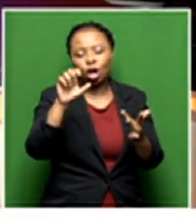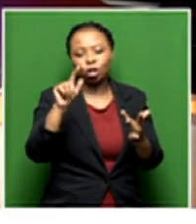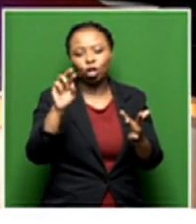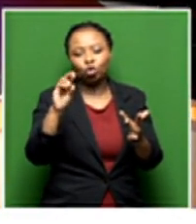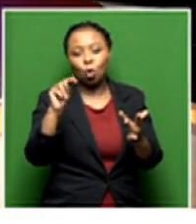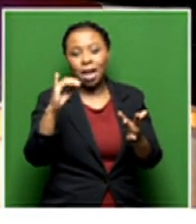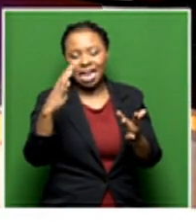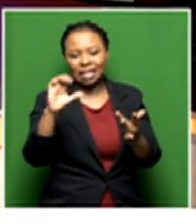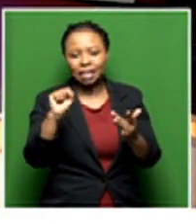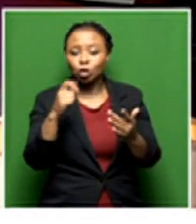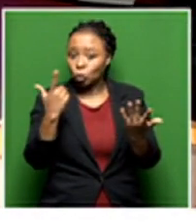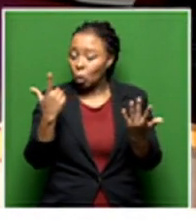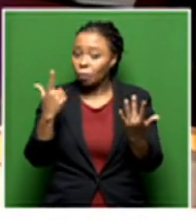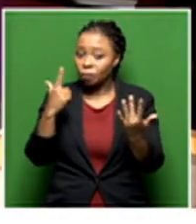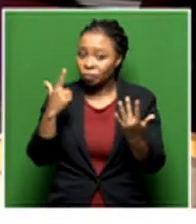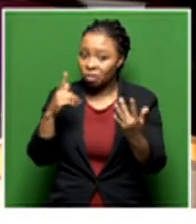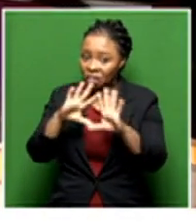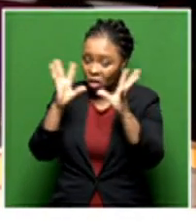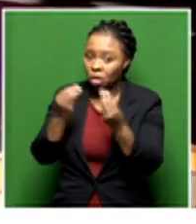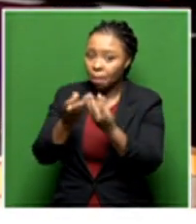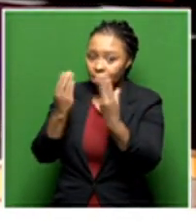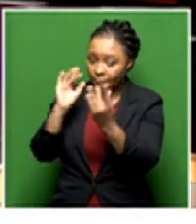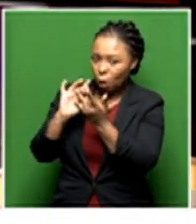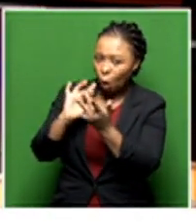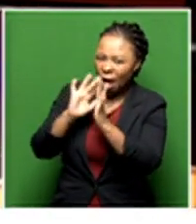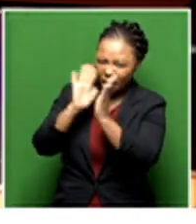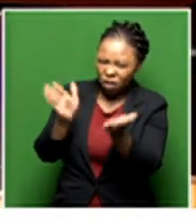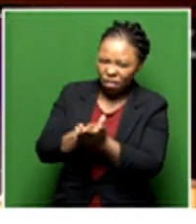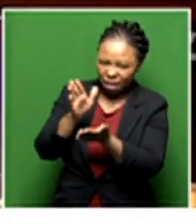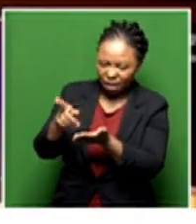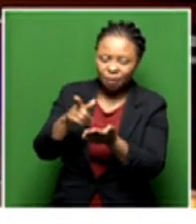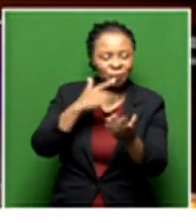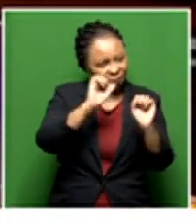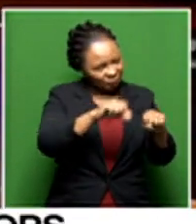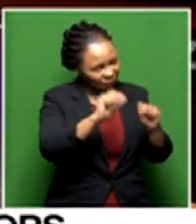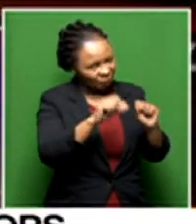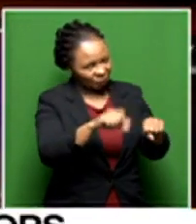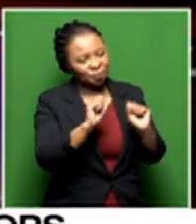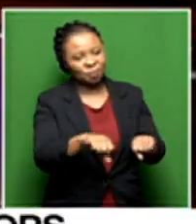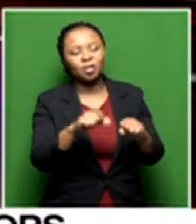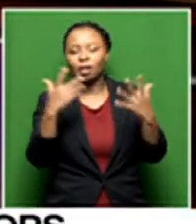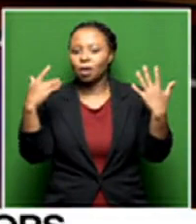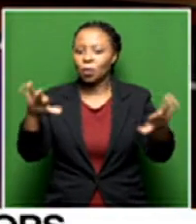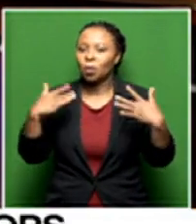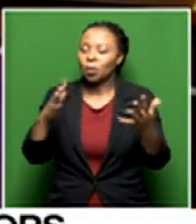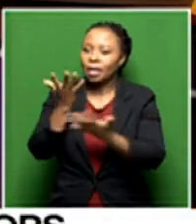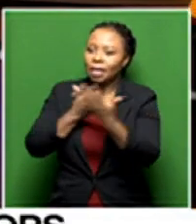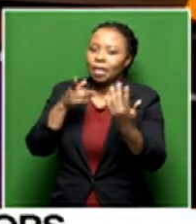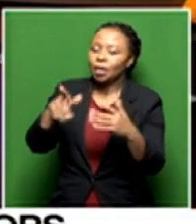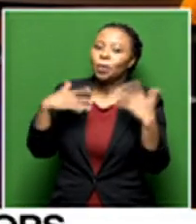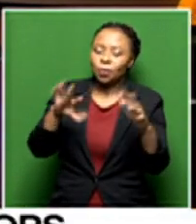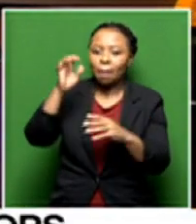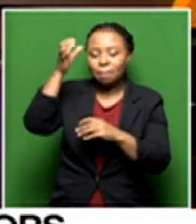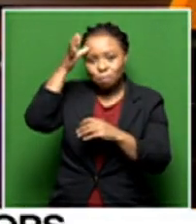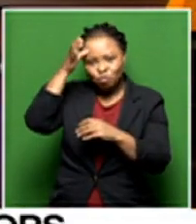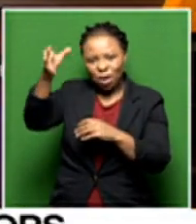contact details for purposes of placing orders? Yes. Okay. Yes. All right. Mpumelelo, great chatting to you, man. Brilliant initiative. Thank you very much. You